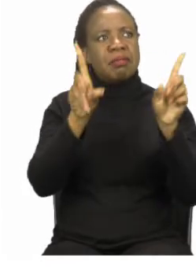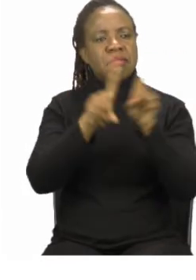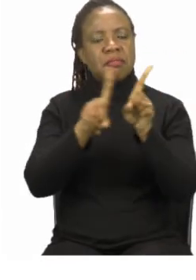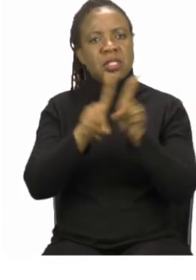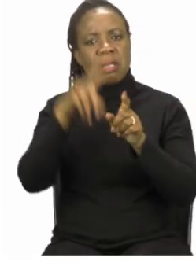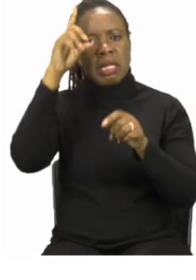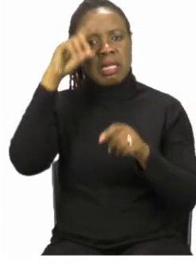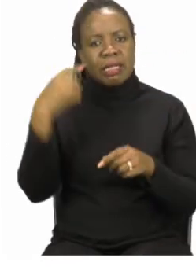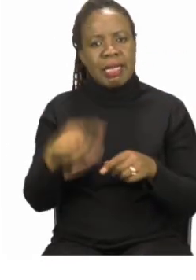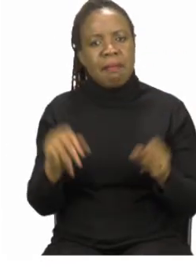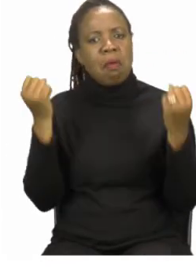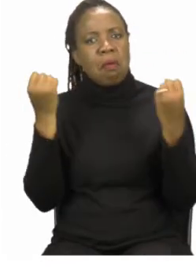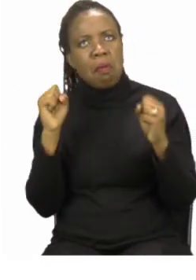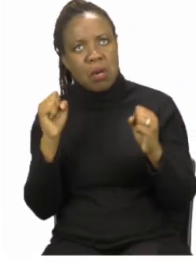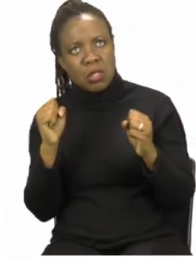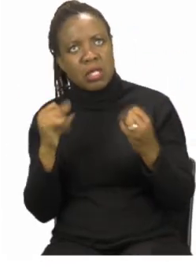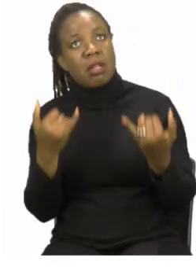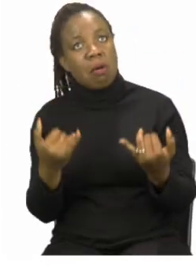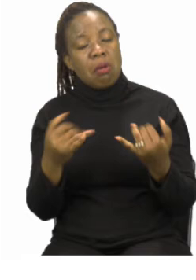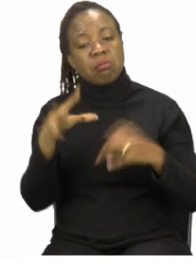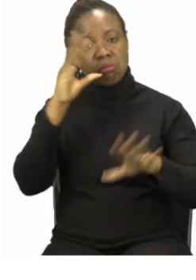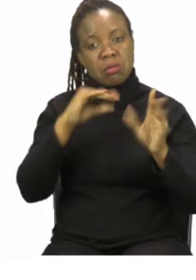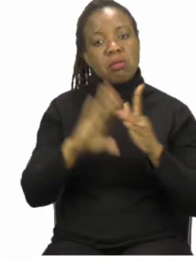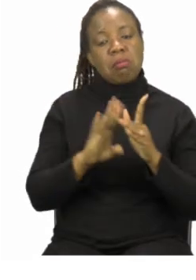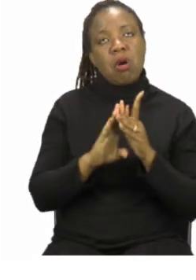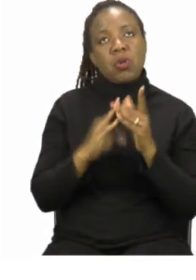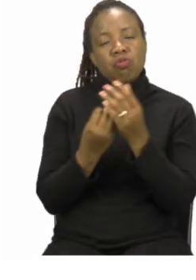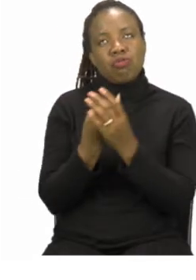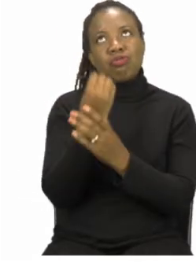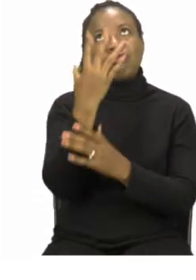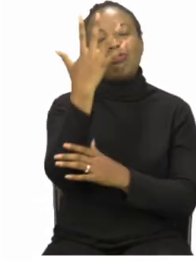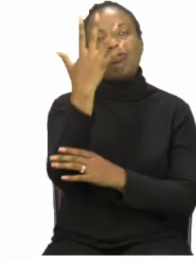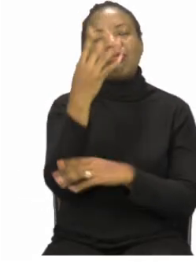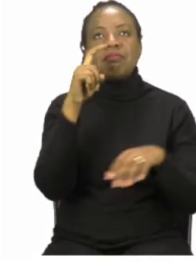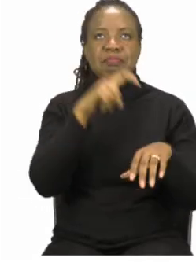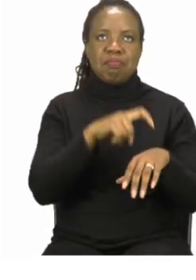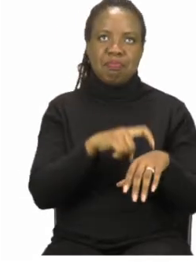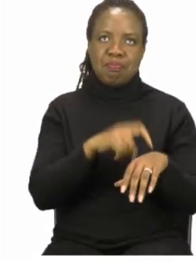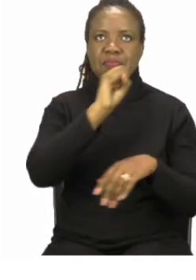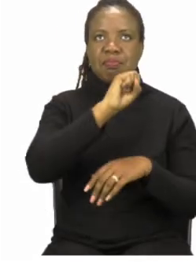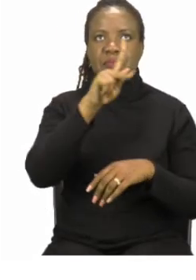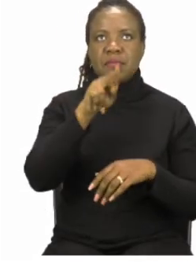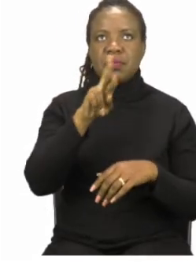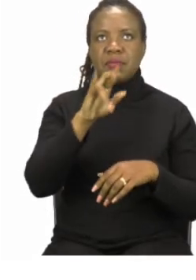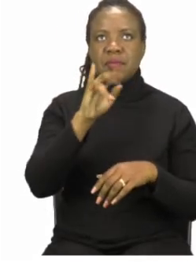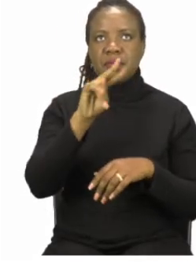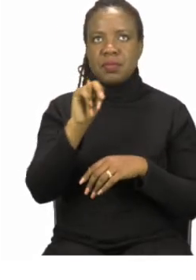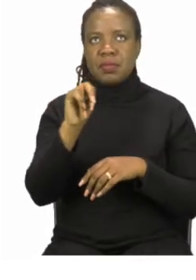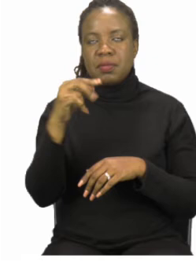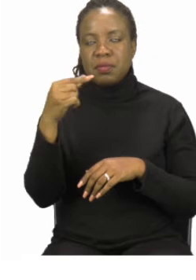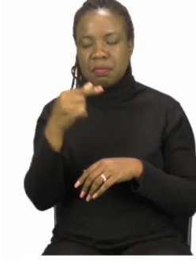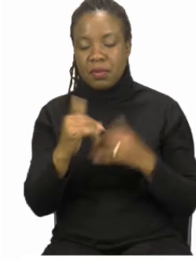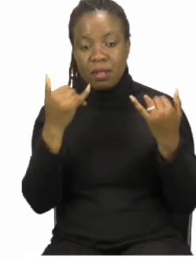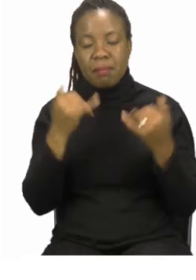also have spring and autumn. Each season is different, and we're going to be learning more about spring as